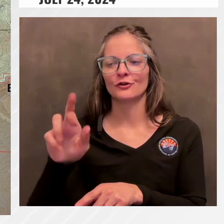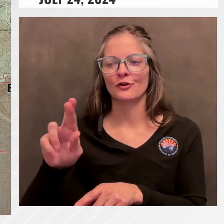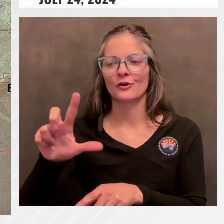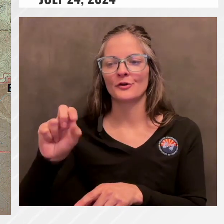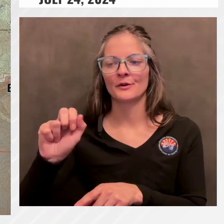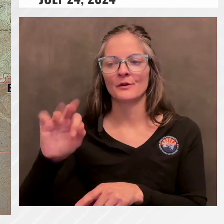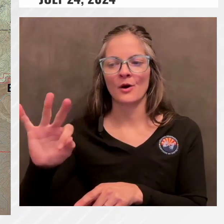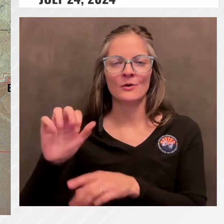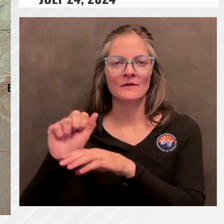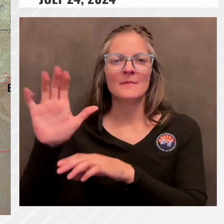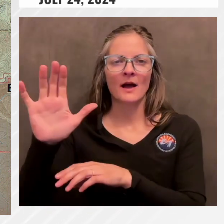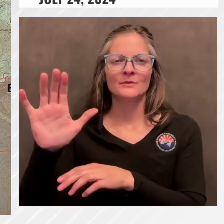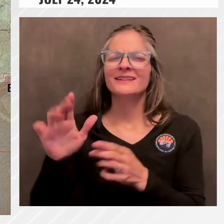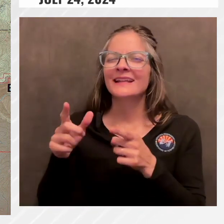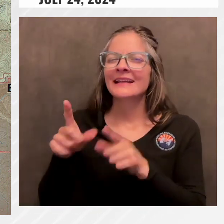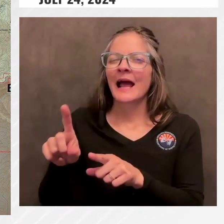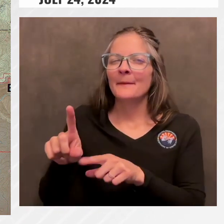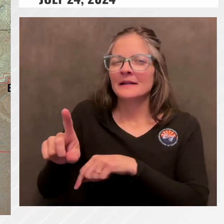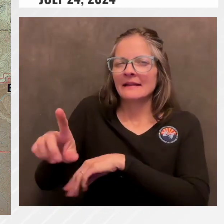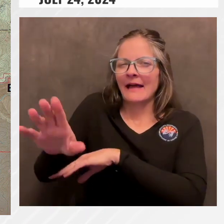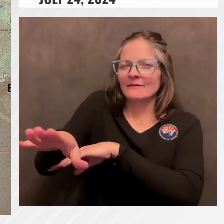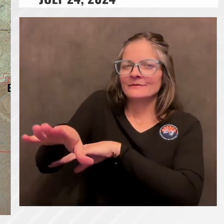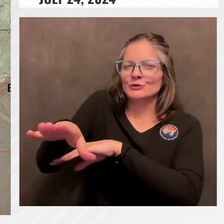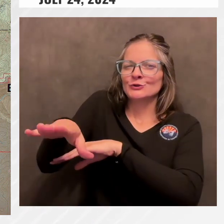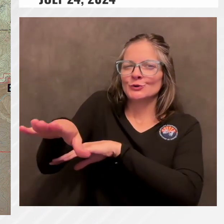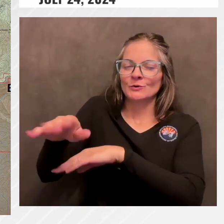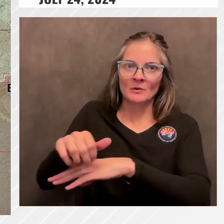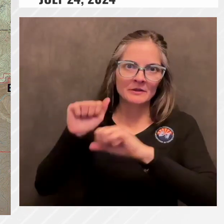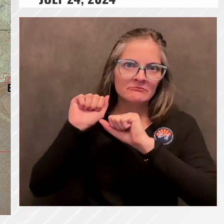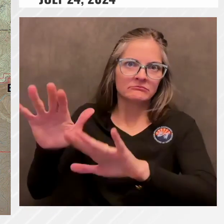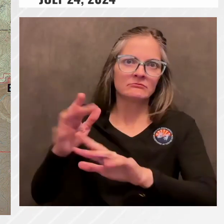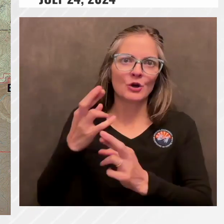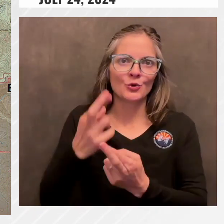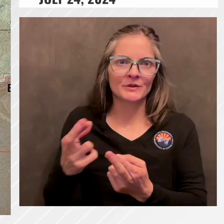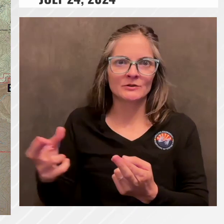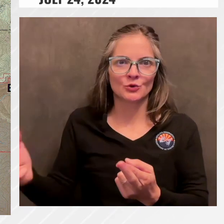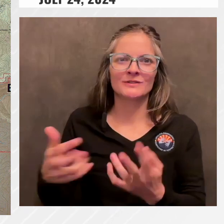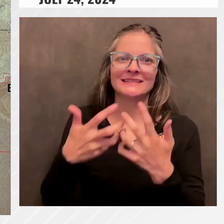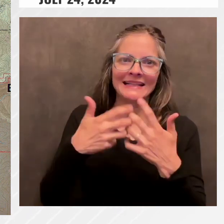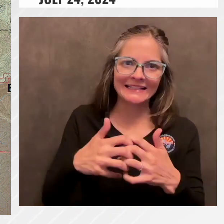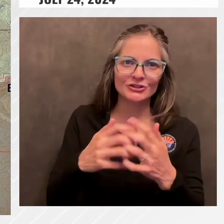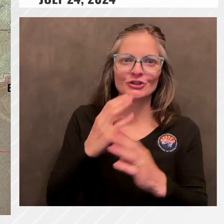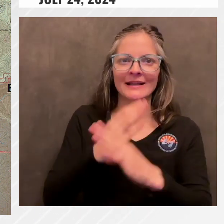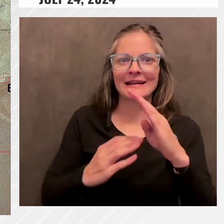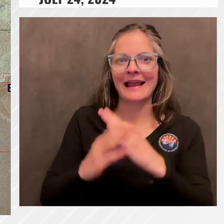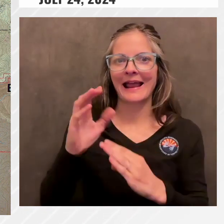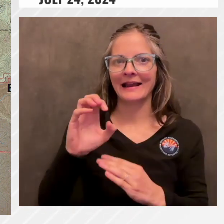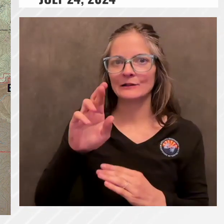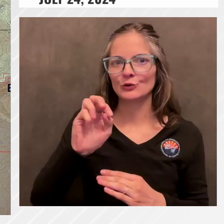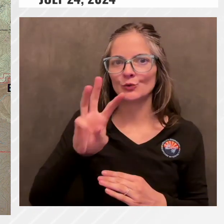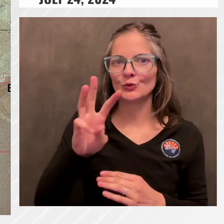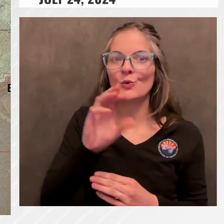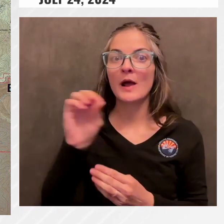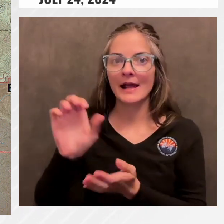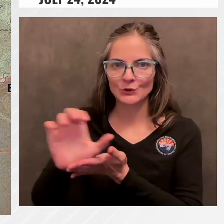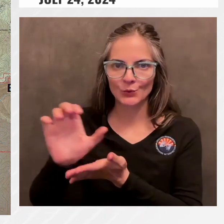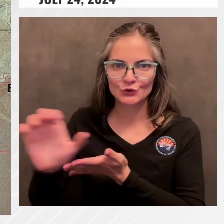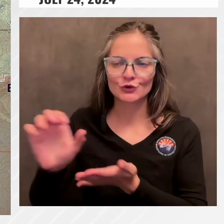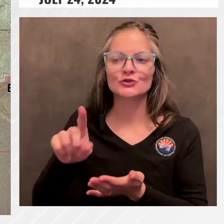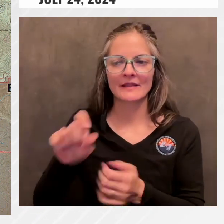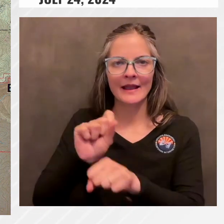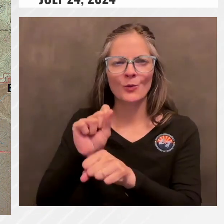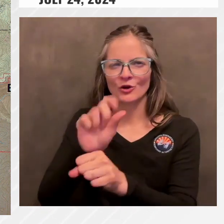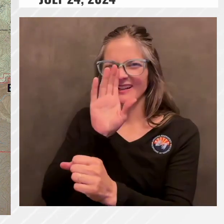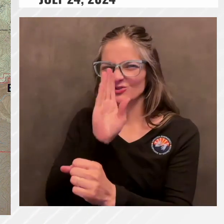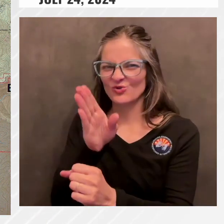get resources in there, engines, hand crews, and bulldozers, and they went as direct as they could with that piece along that spot. That